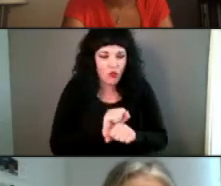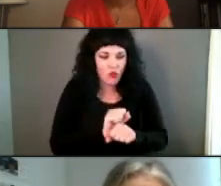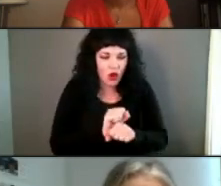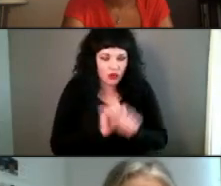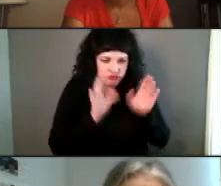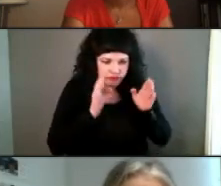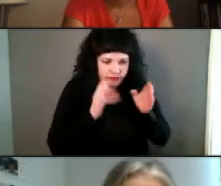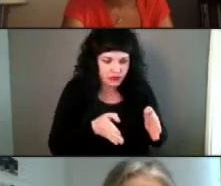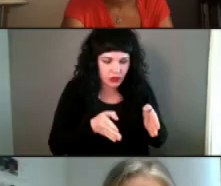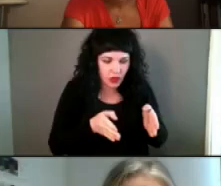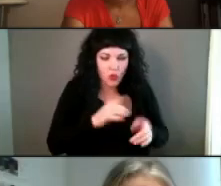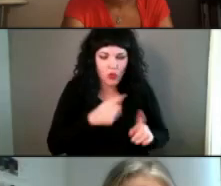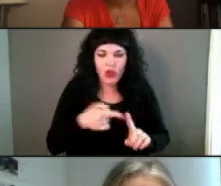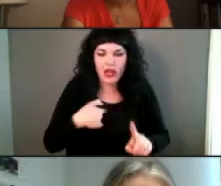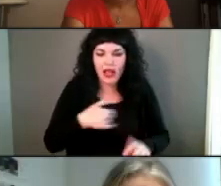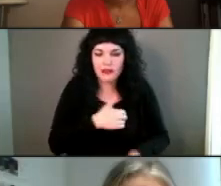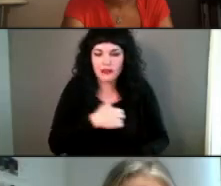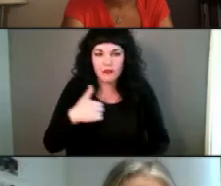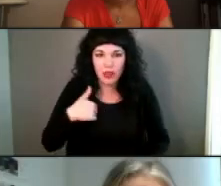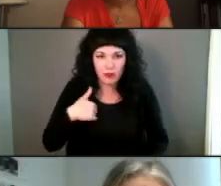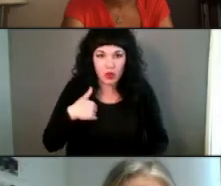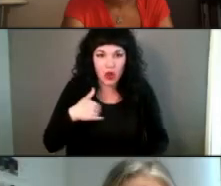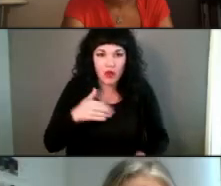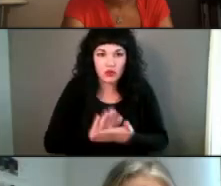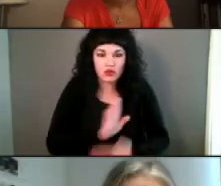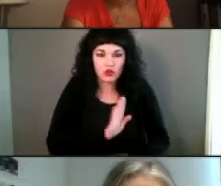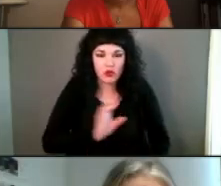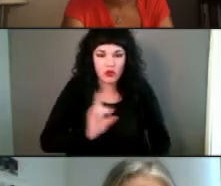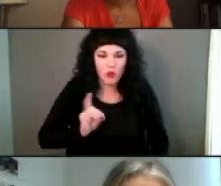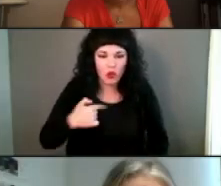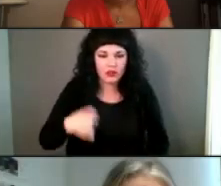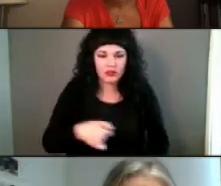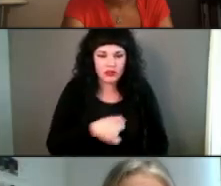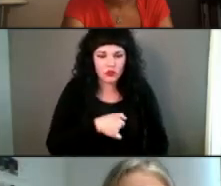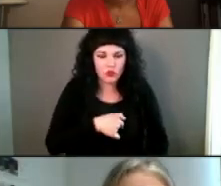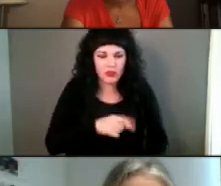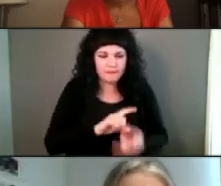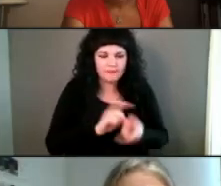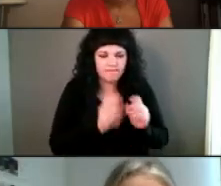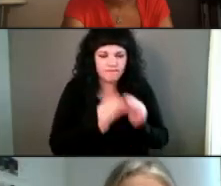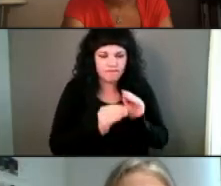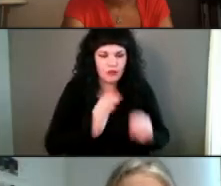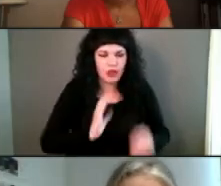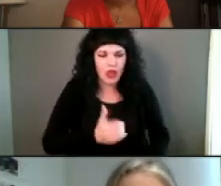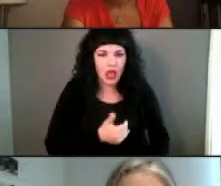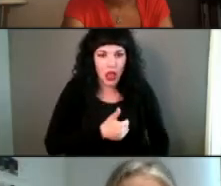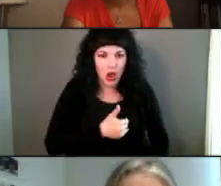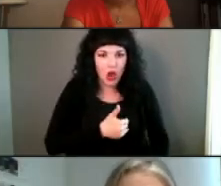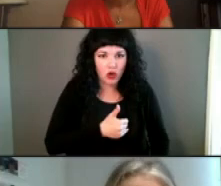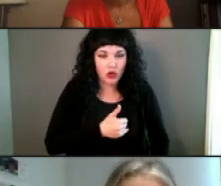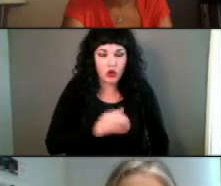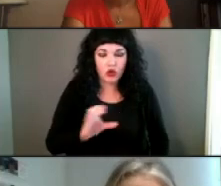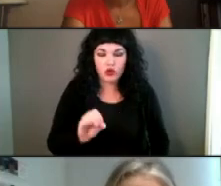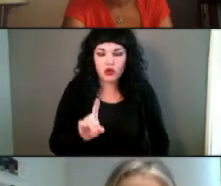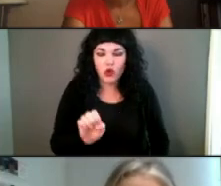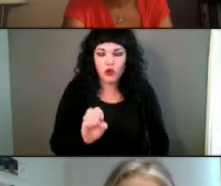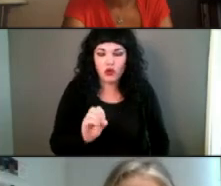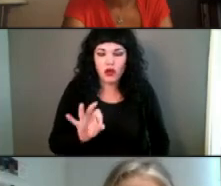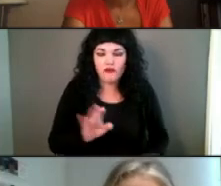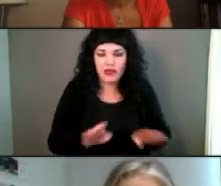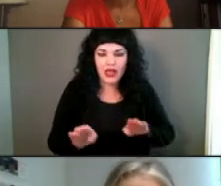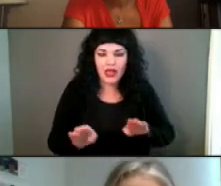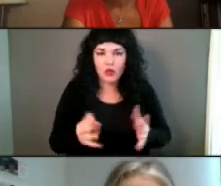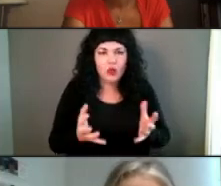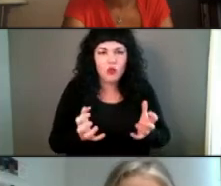code of conduct so that it would be less punitive, so that we reduce suspensions. And we received a lot of resistance from that, even in focus groups